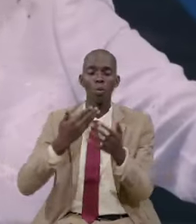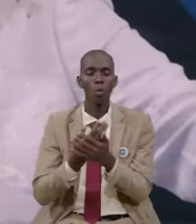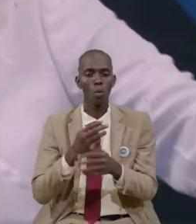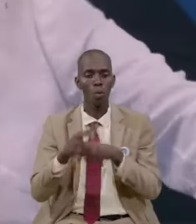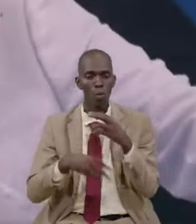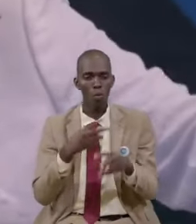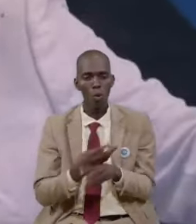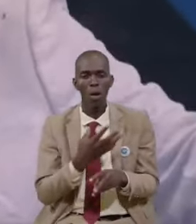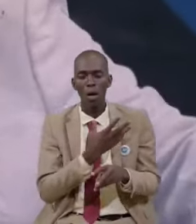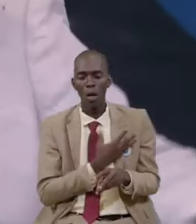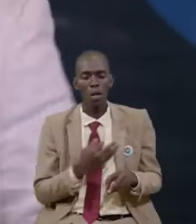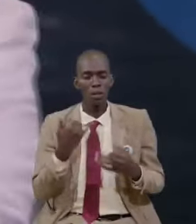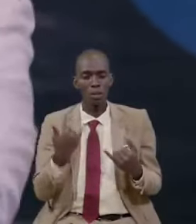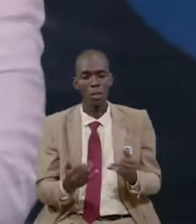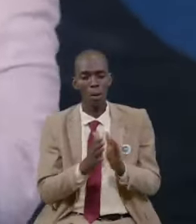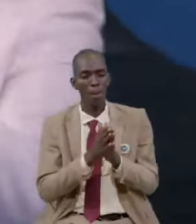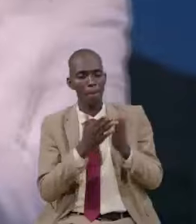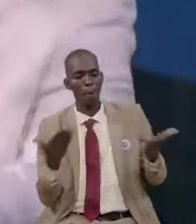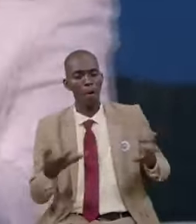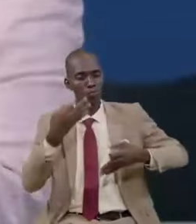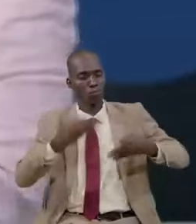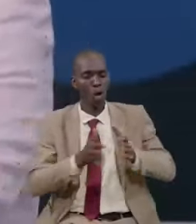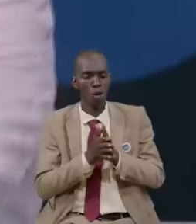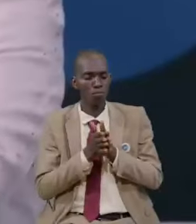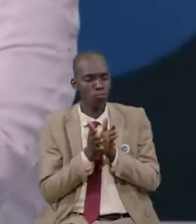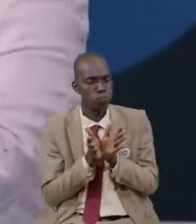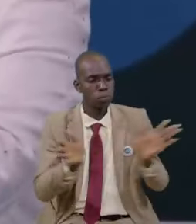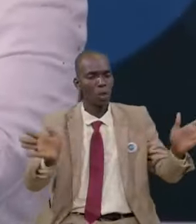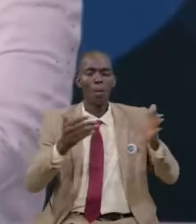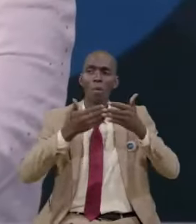and everybody will know, everybody will hear